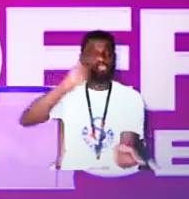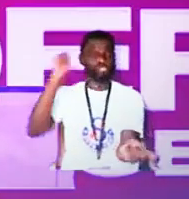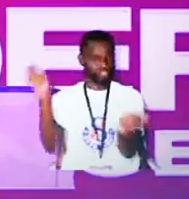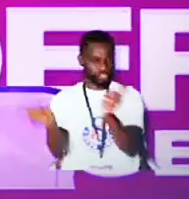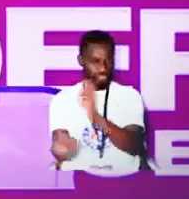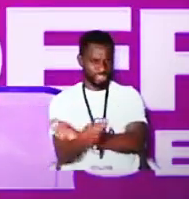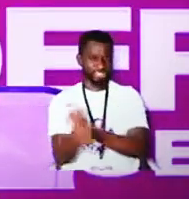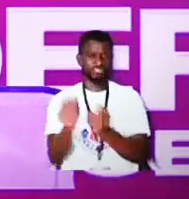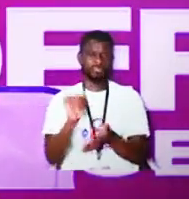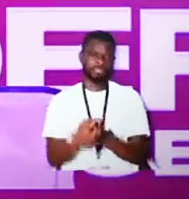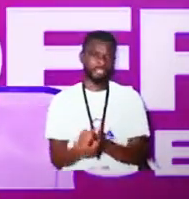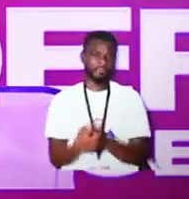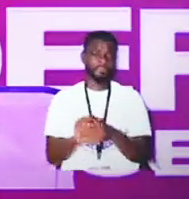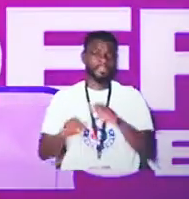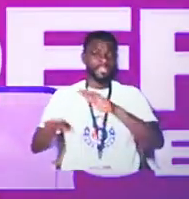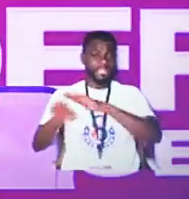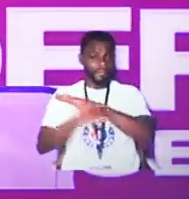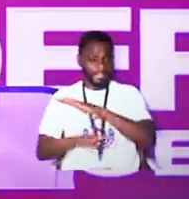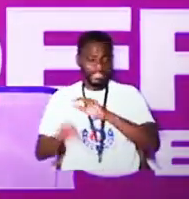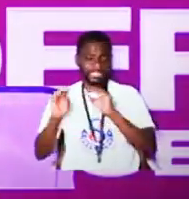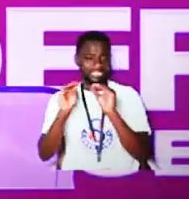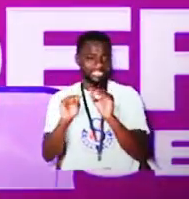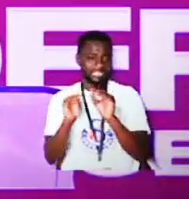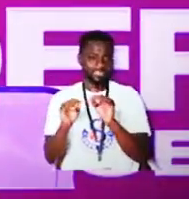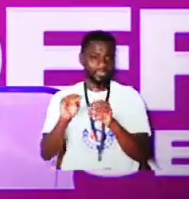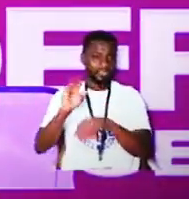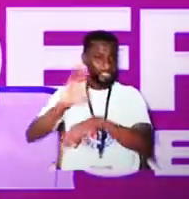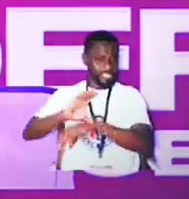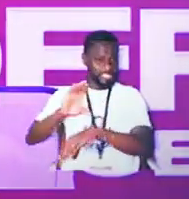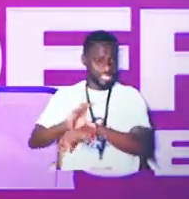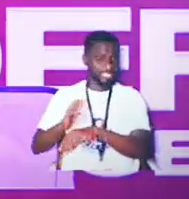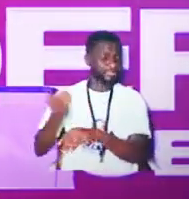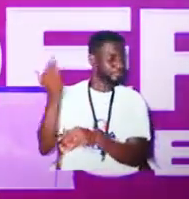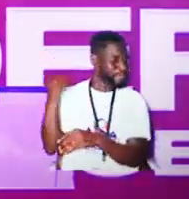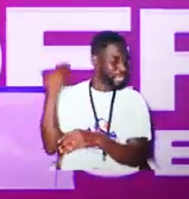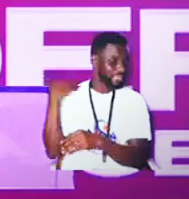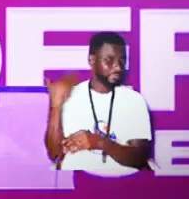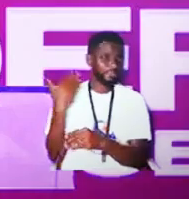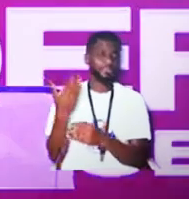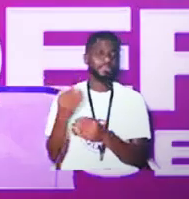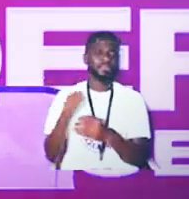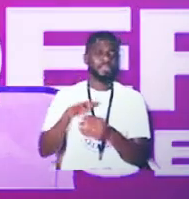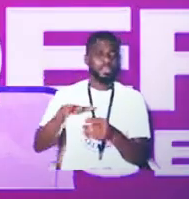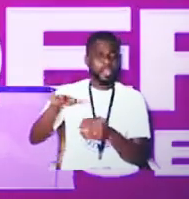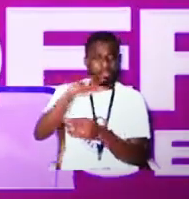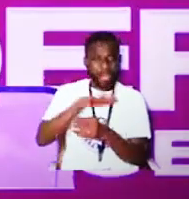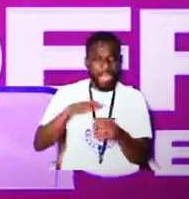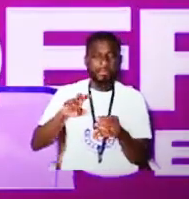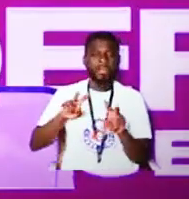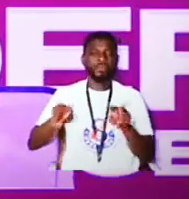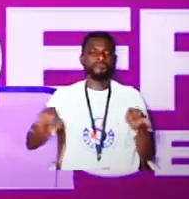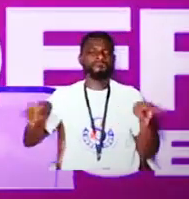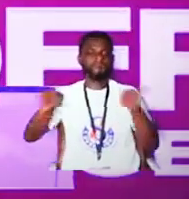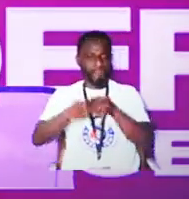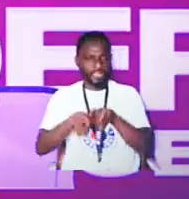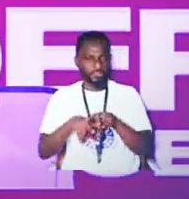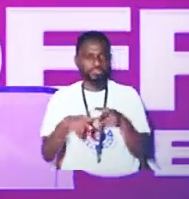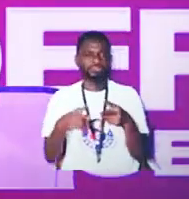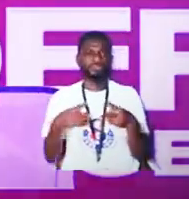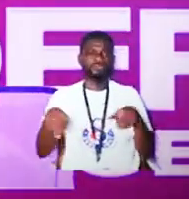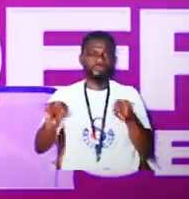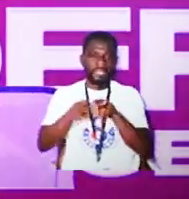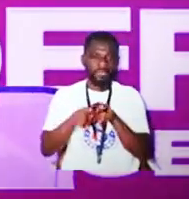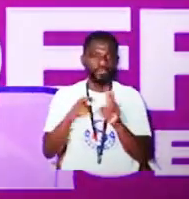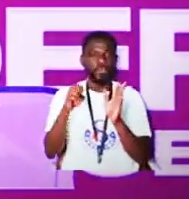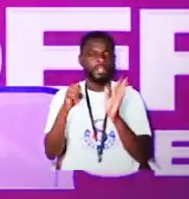The basic teaching of the Protestants was all surrounding values,